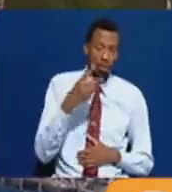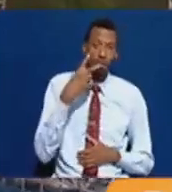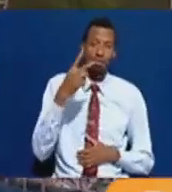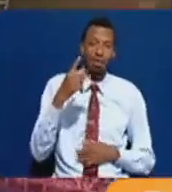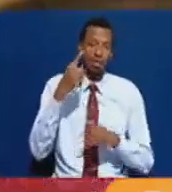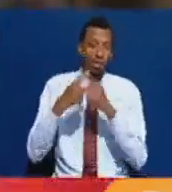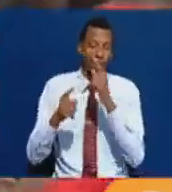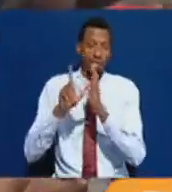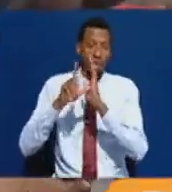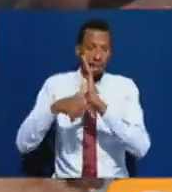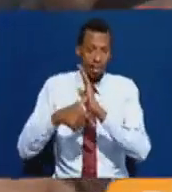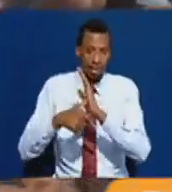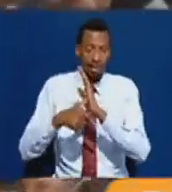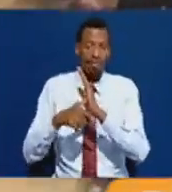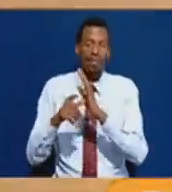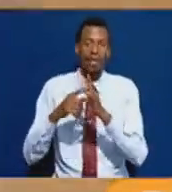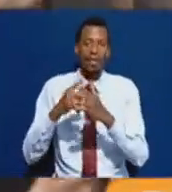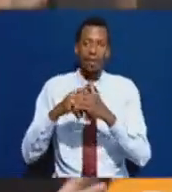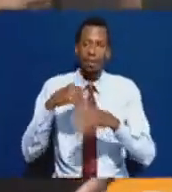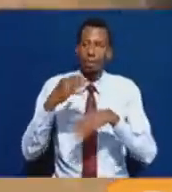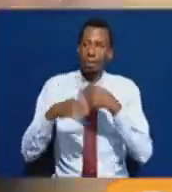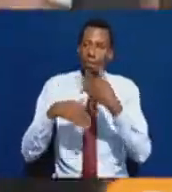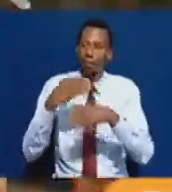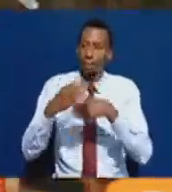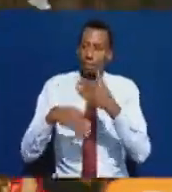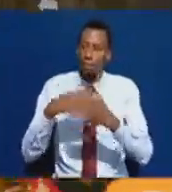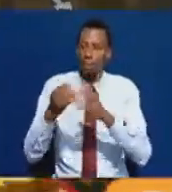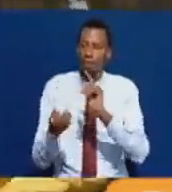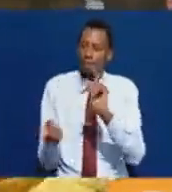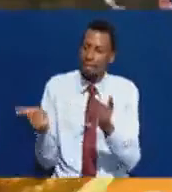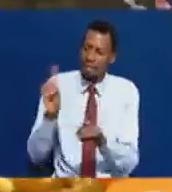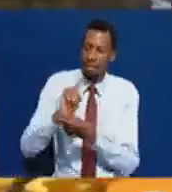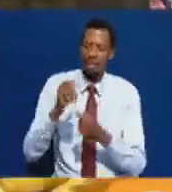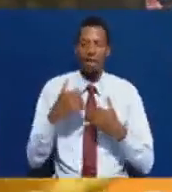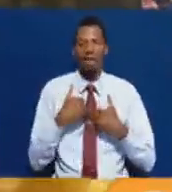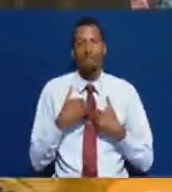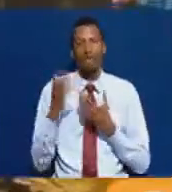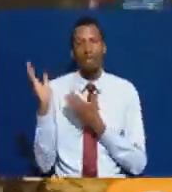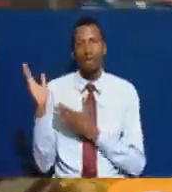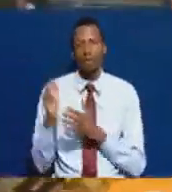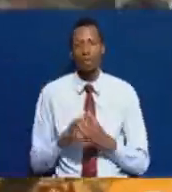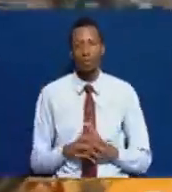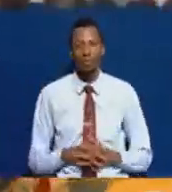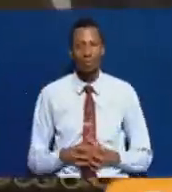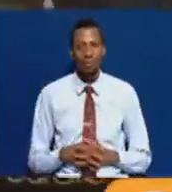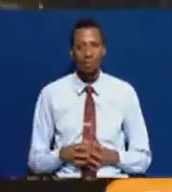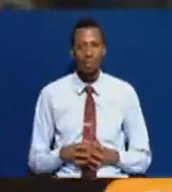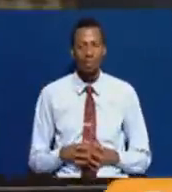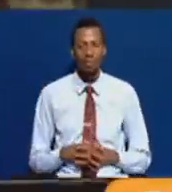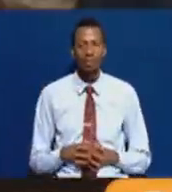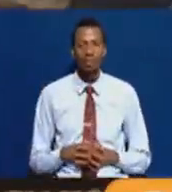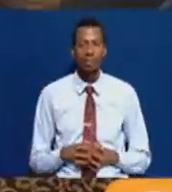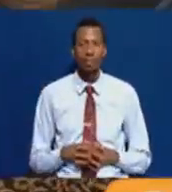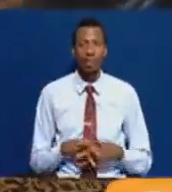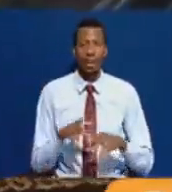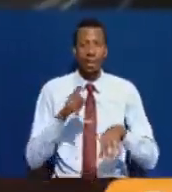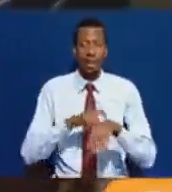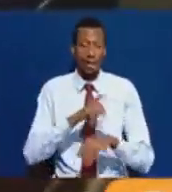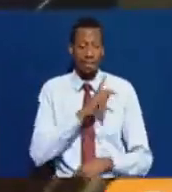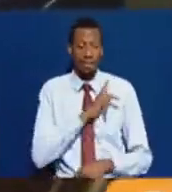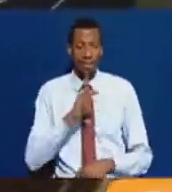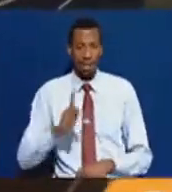face, powers and the roles of the monarchy has changed drastically. God save the king! When the king and